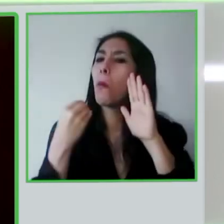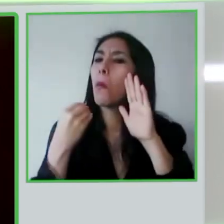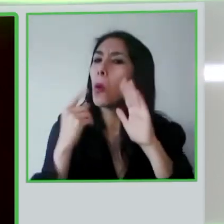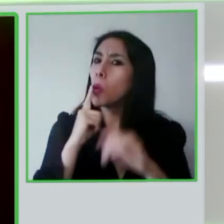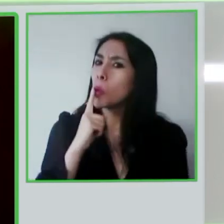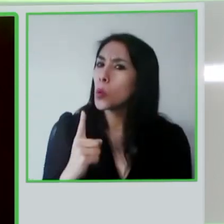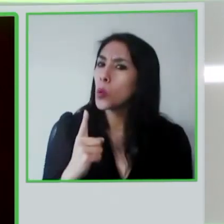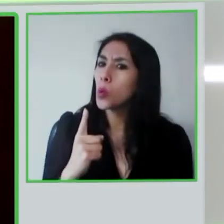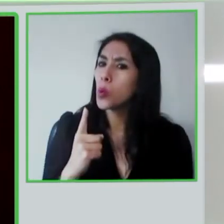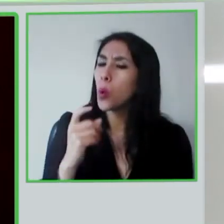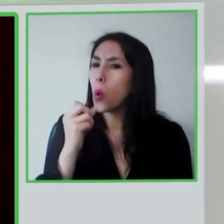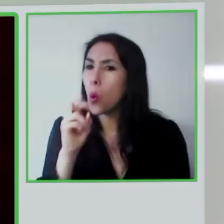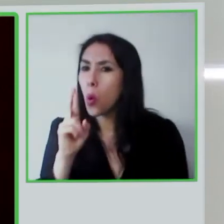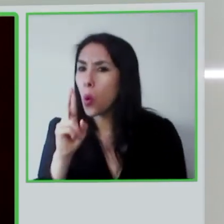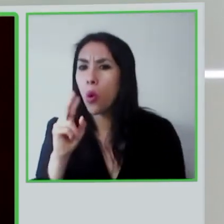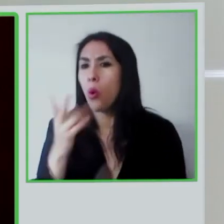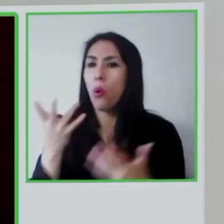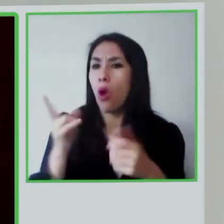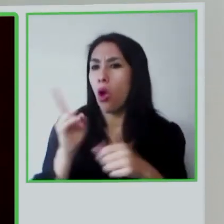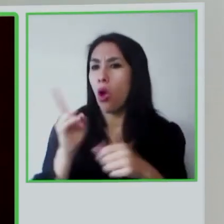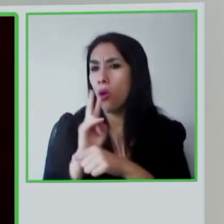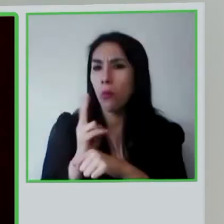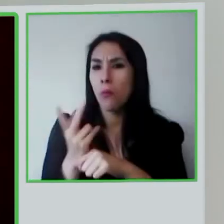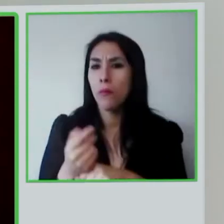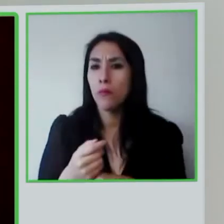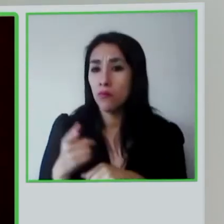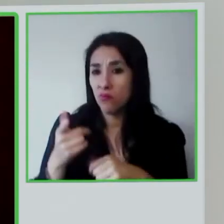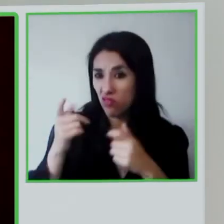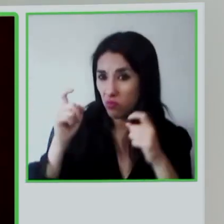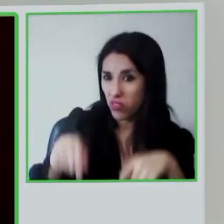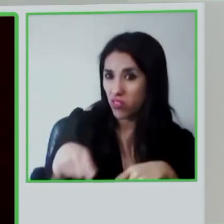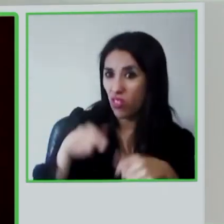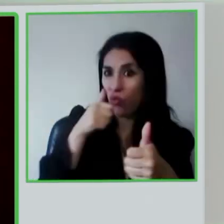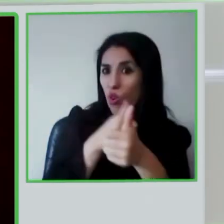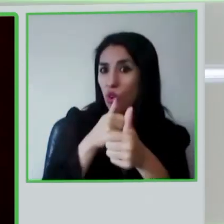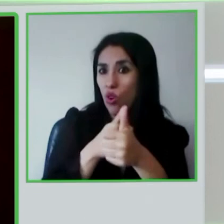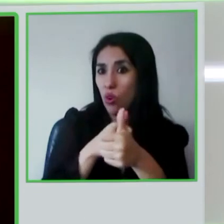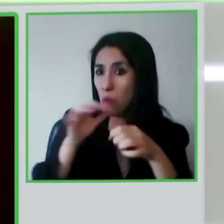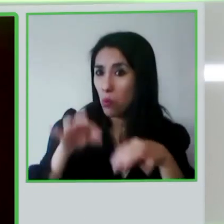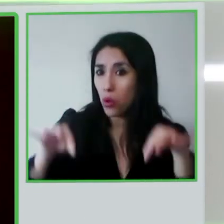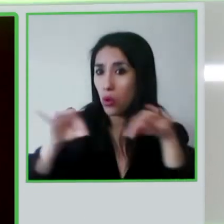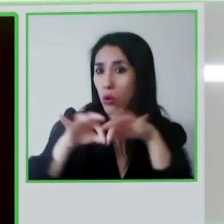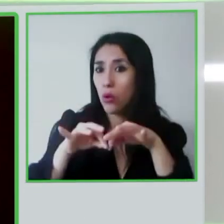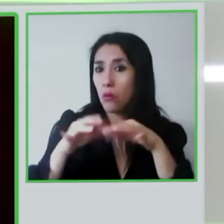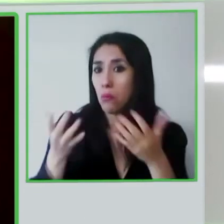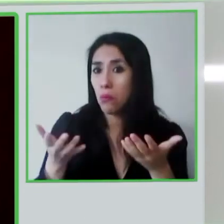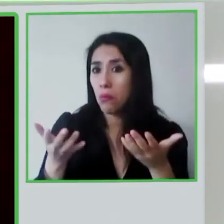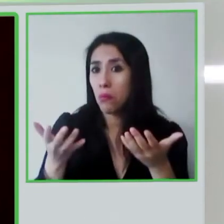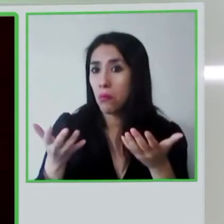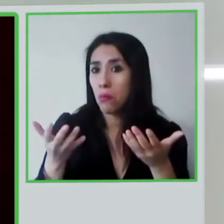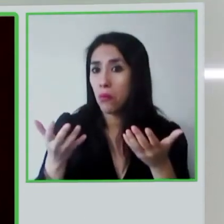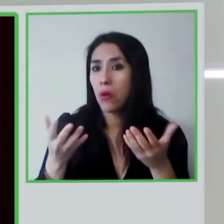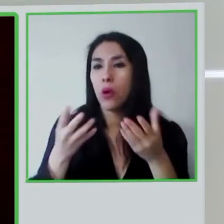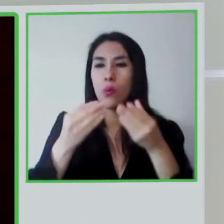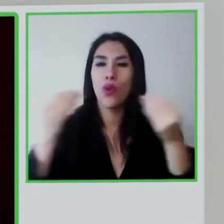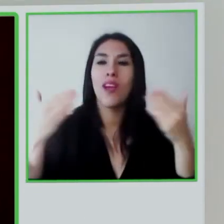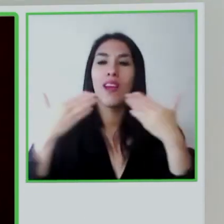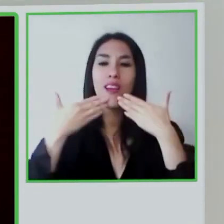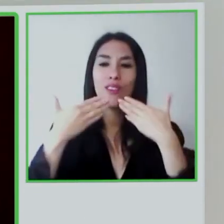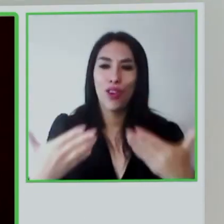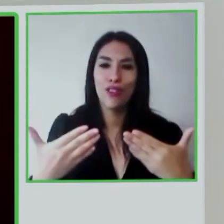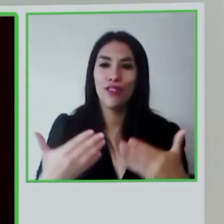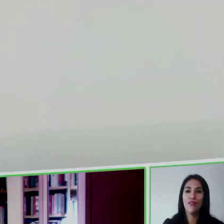Good news, because treating you correctly is a good business case. Thank you.